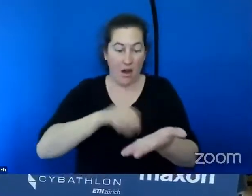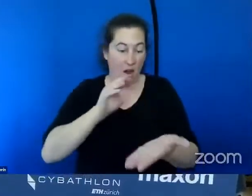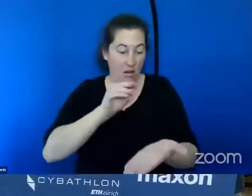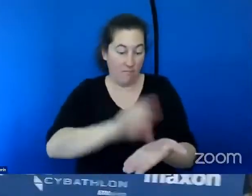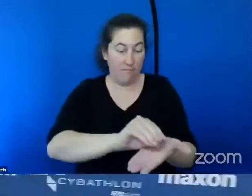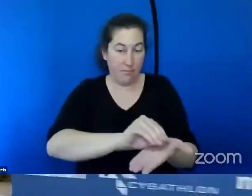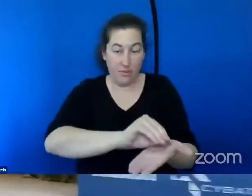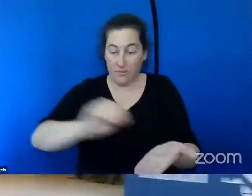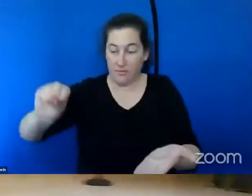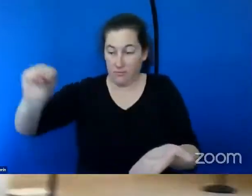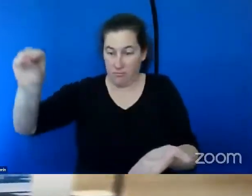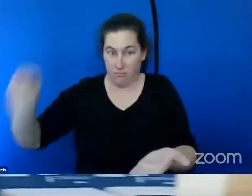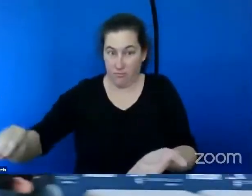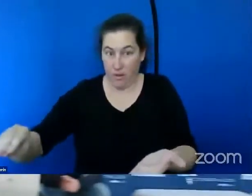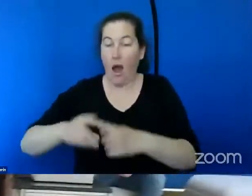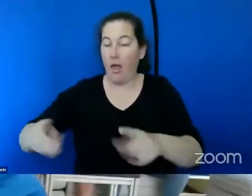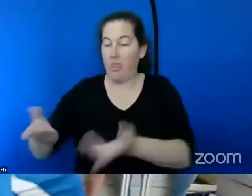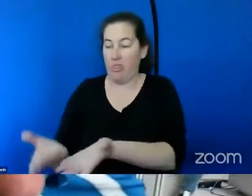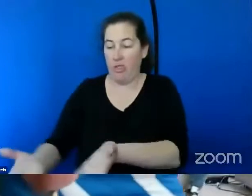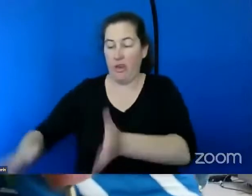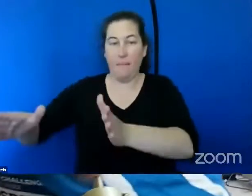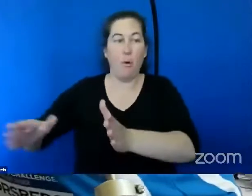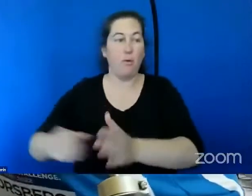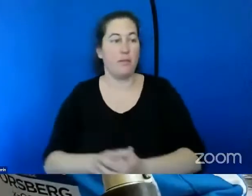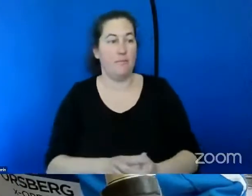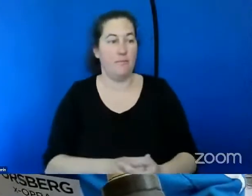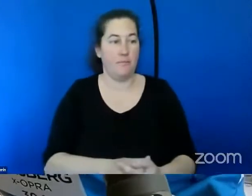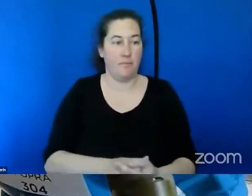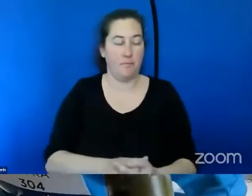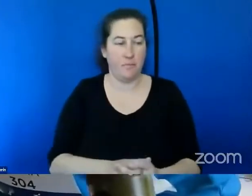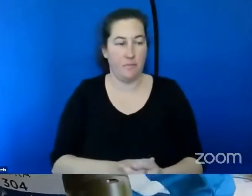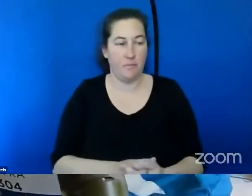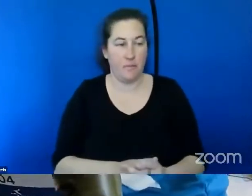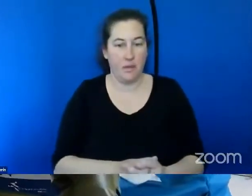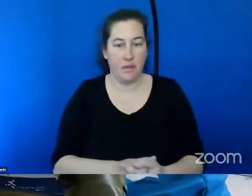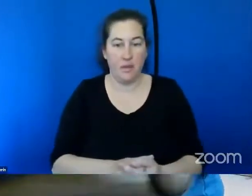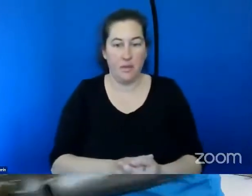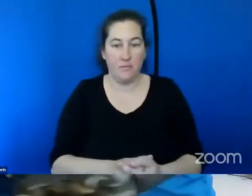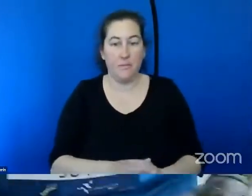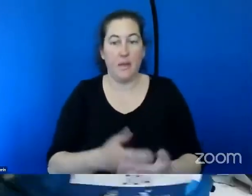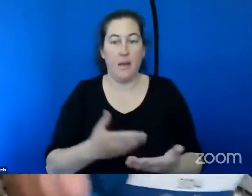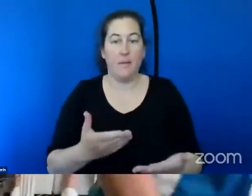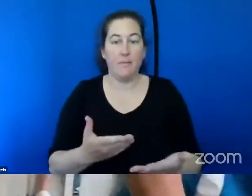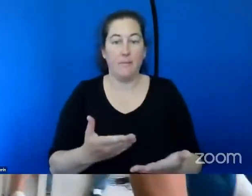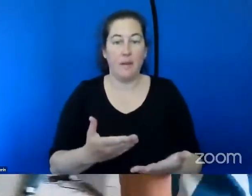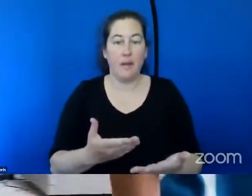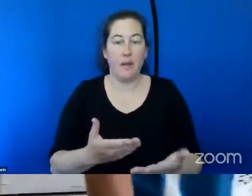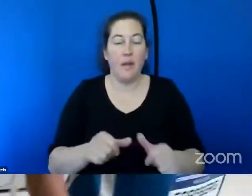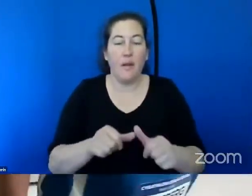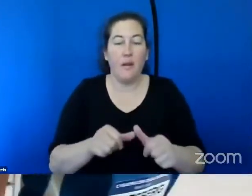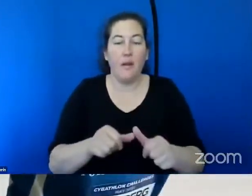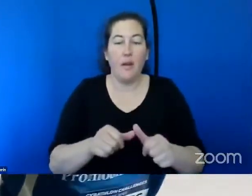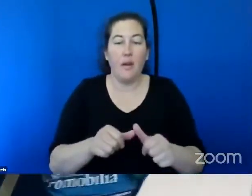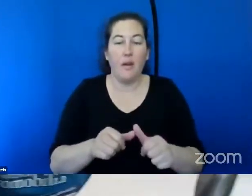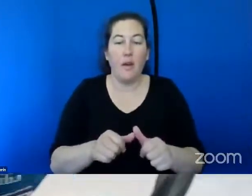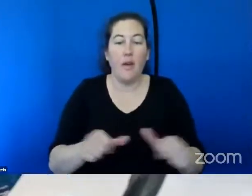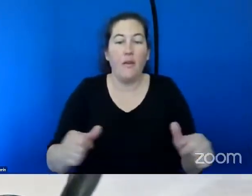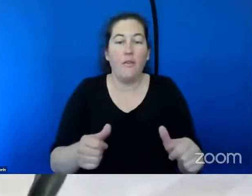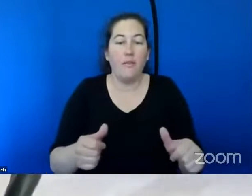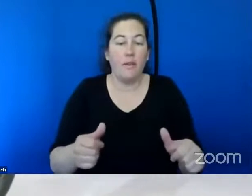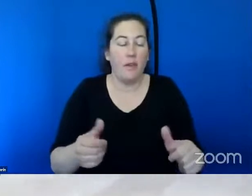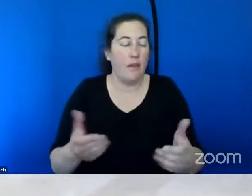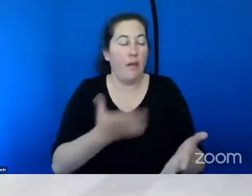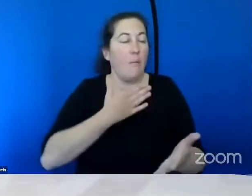to grasp them correctly and brings them very reliably to the boxes. Tell us a little bit more about